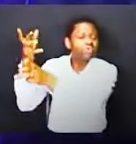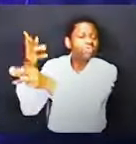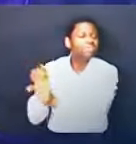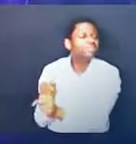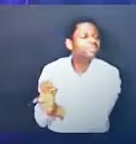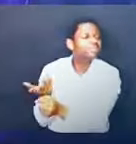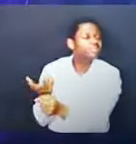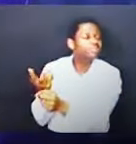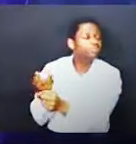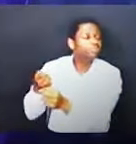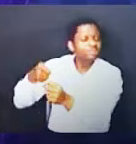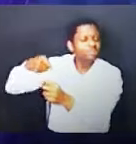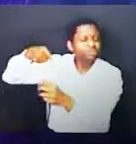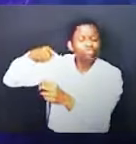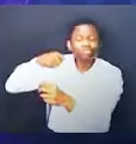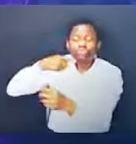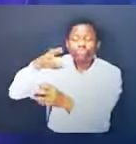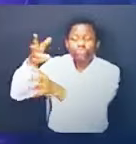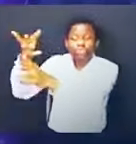life.